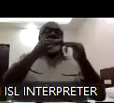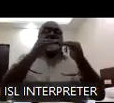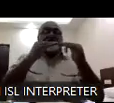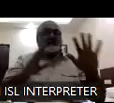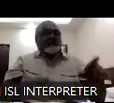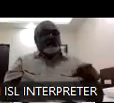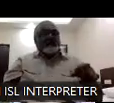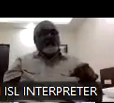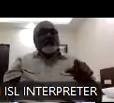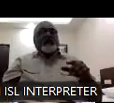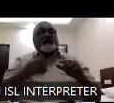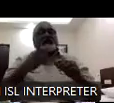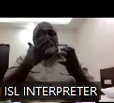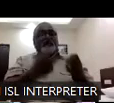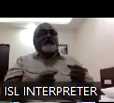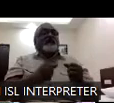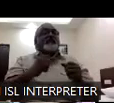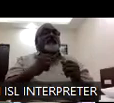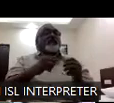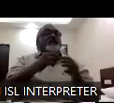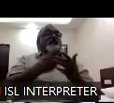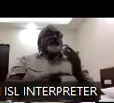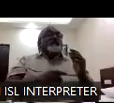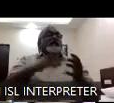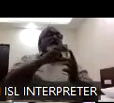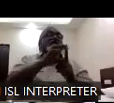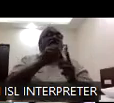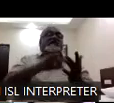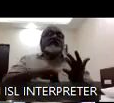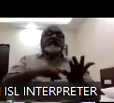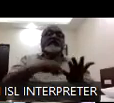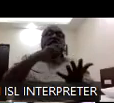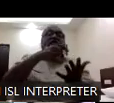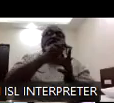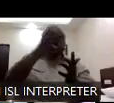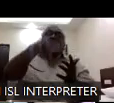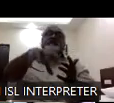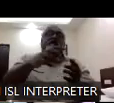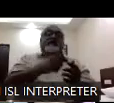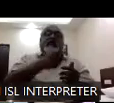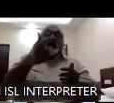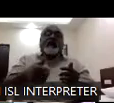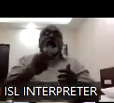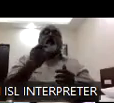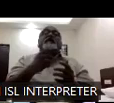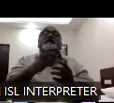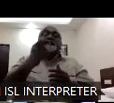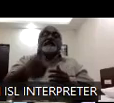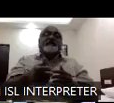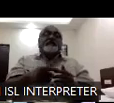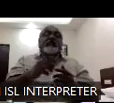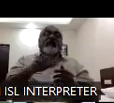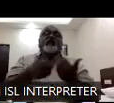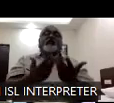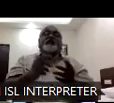what is happening, how much budget, which district it should give the budget, how much budget, how the budgeting will take place. It takes